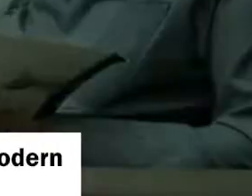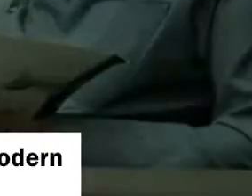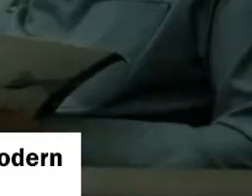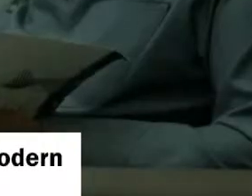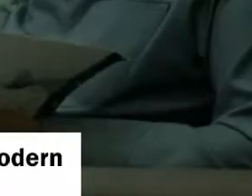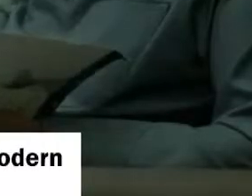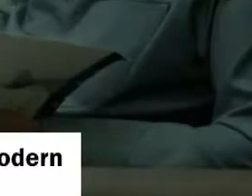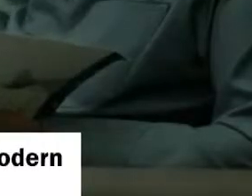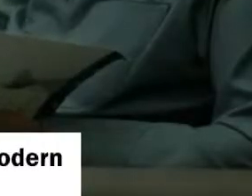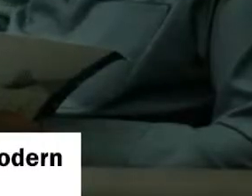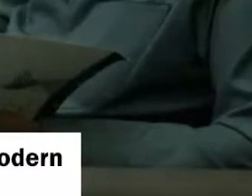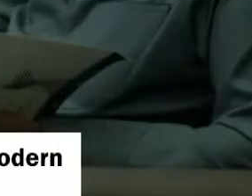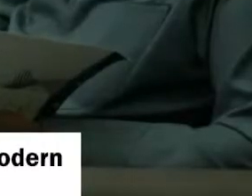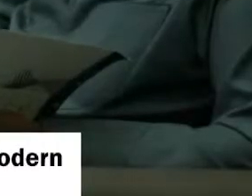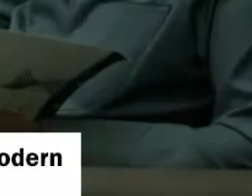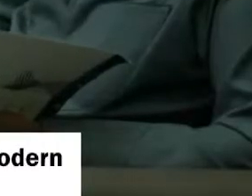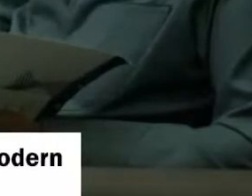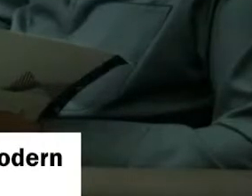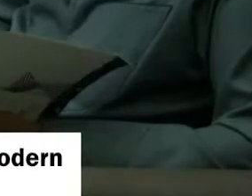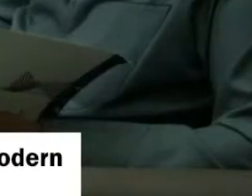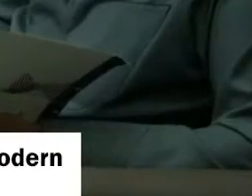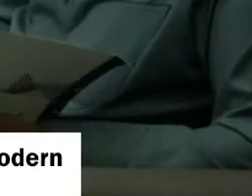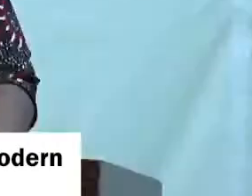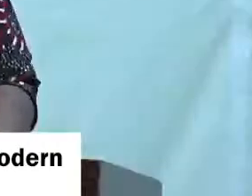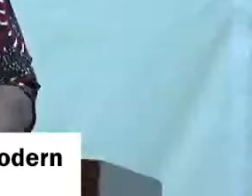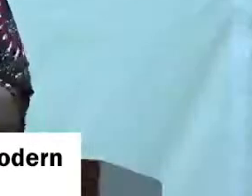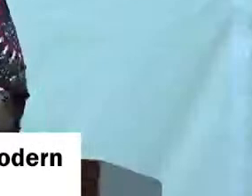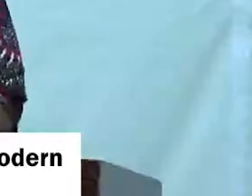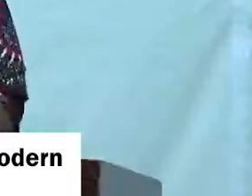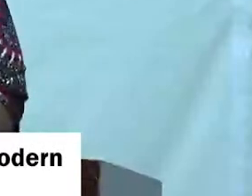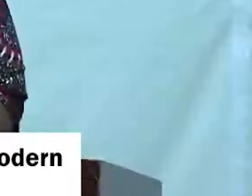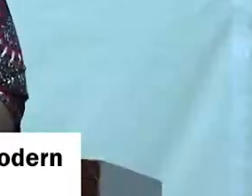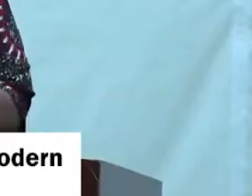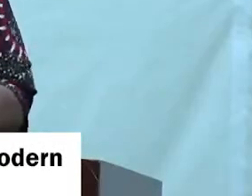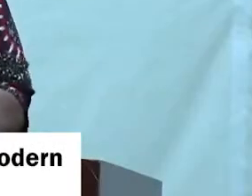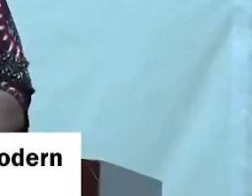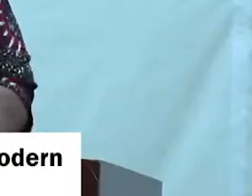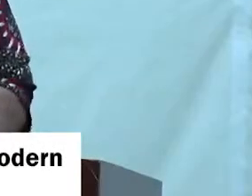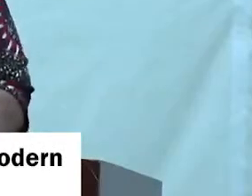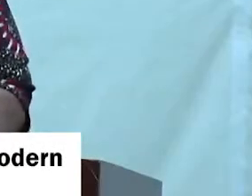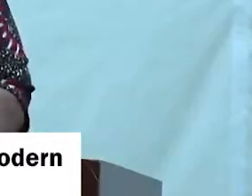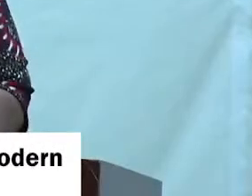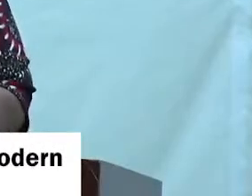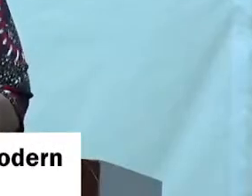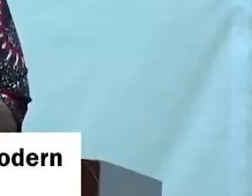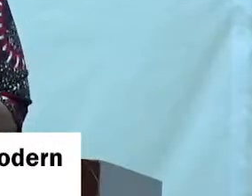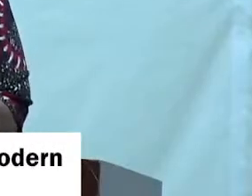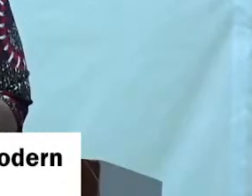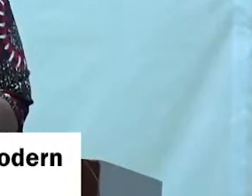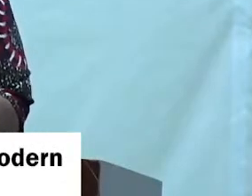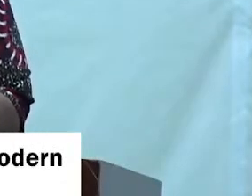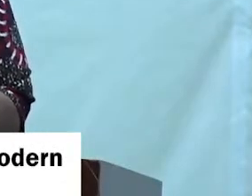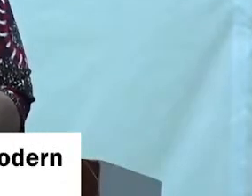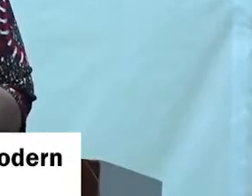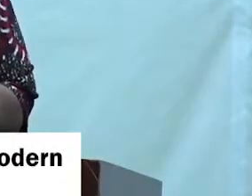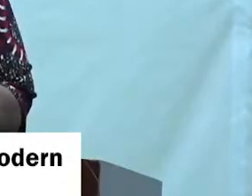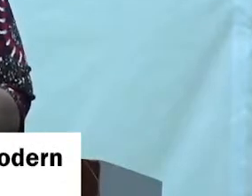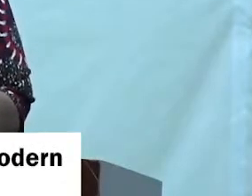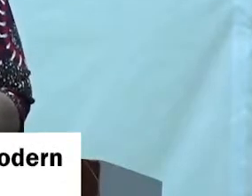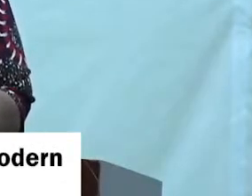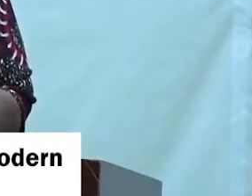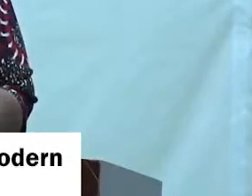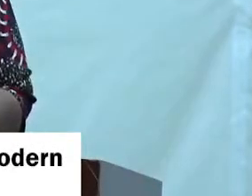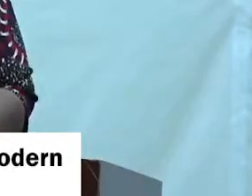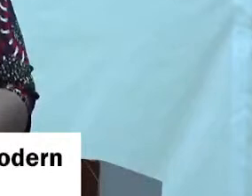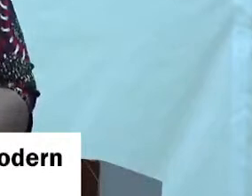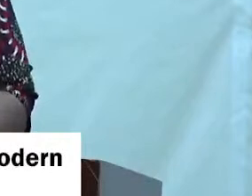17th. And ladies and gentlemen, it's a good time to make welcome the executive director of